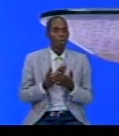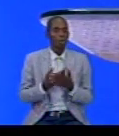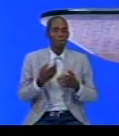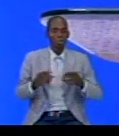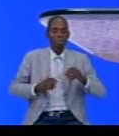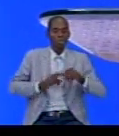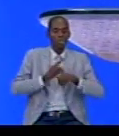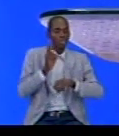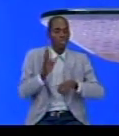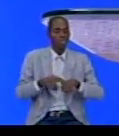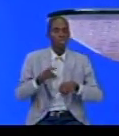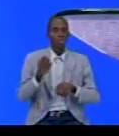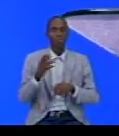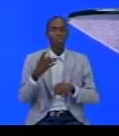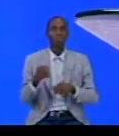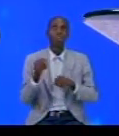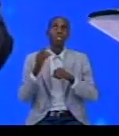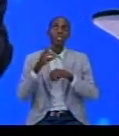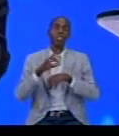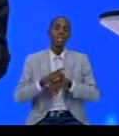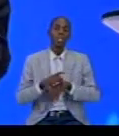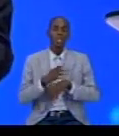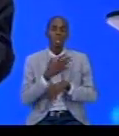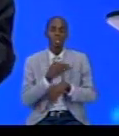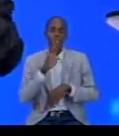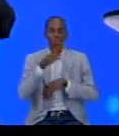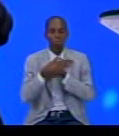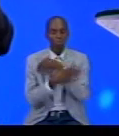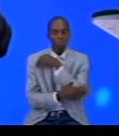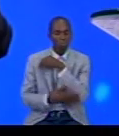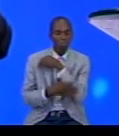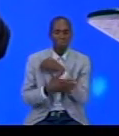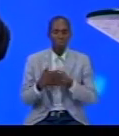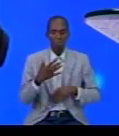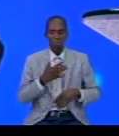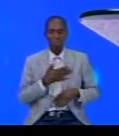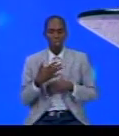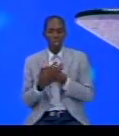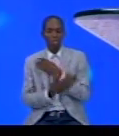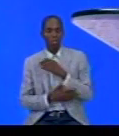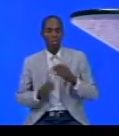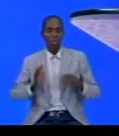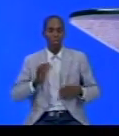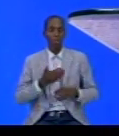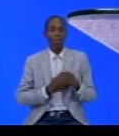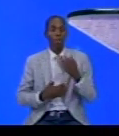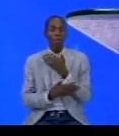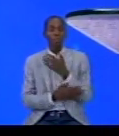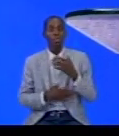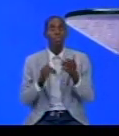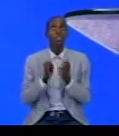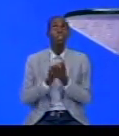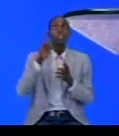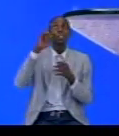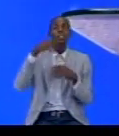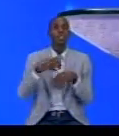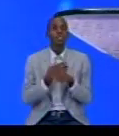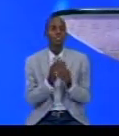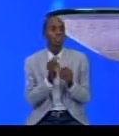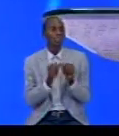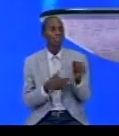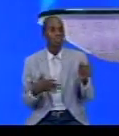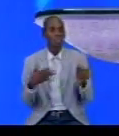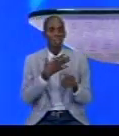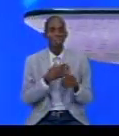the earth, and your country and my country, our country, that he created everything. And then